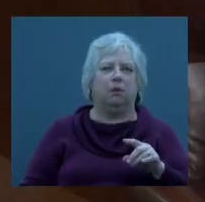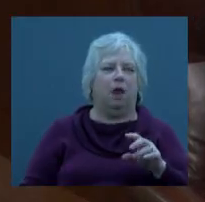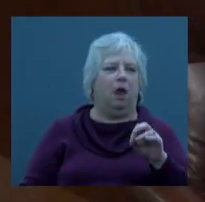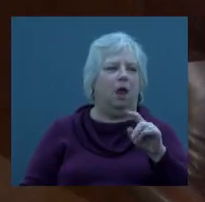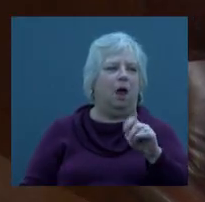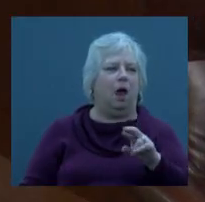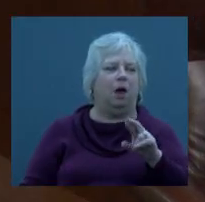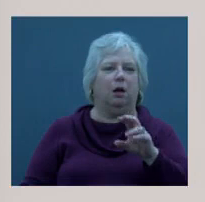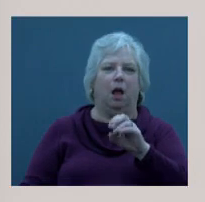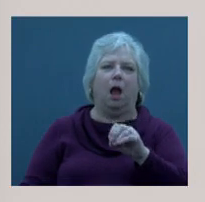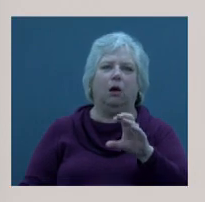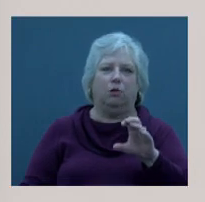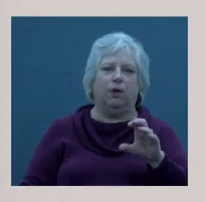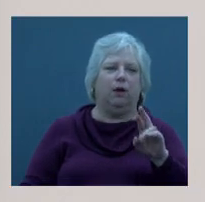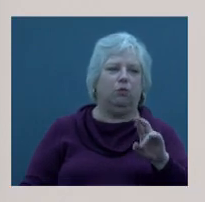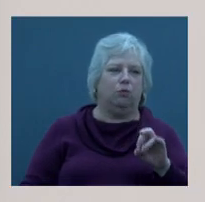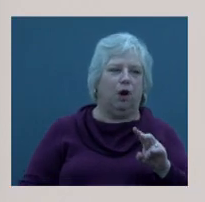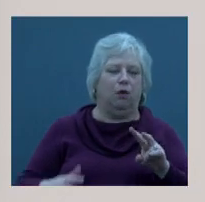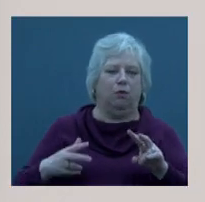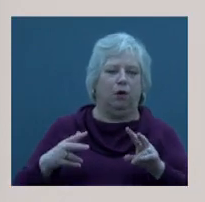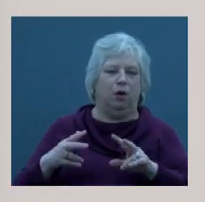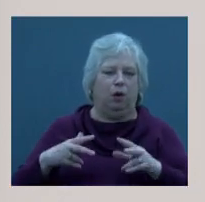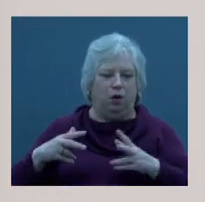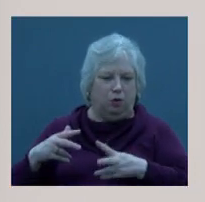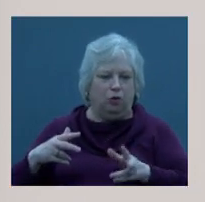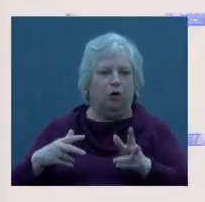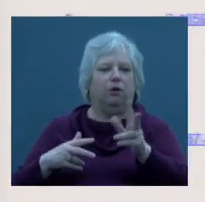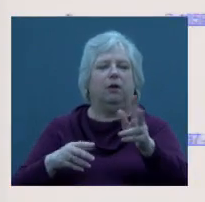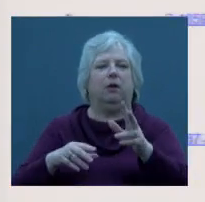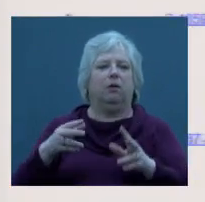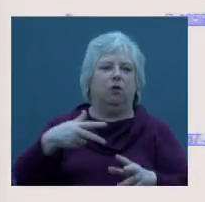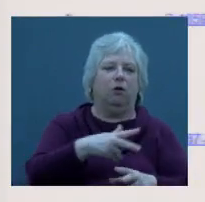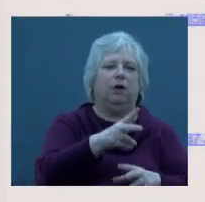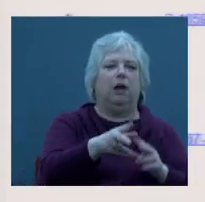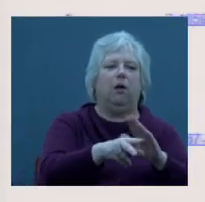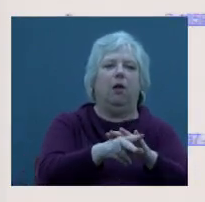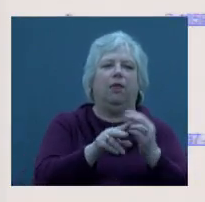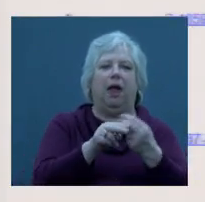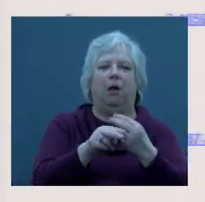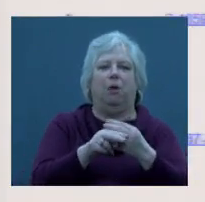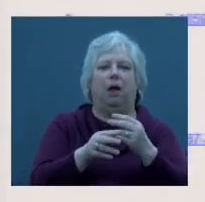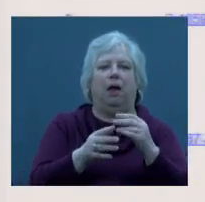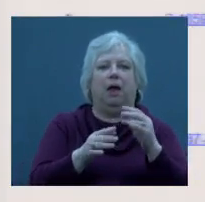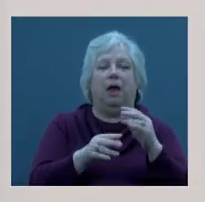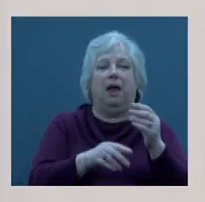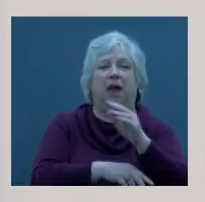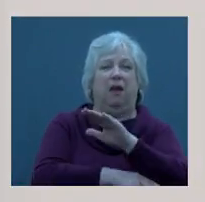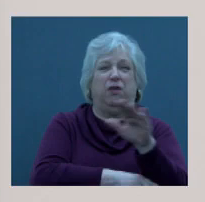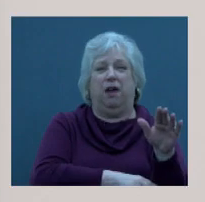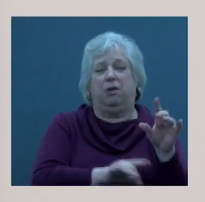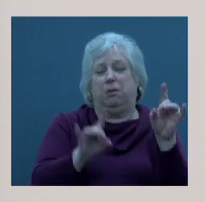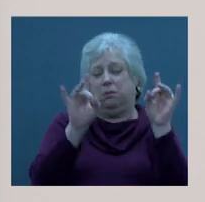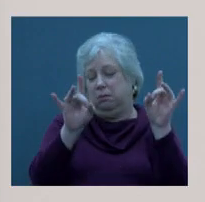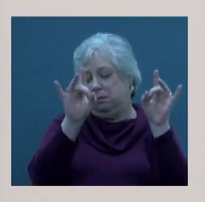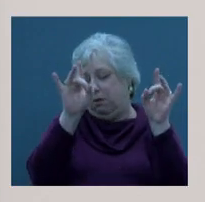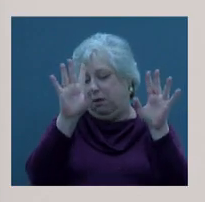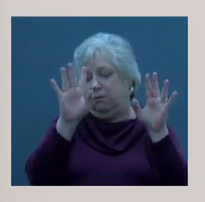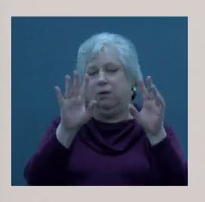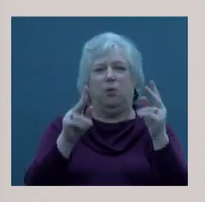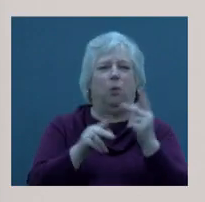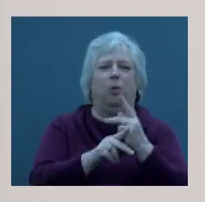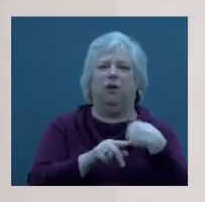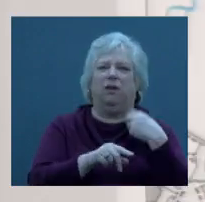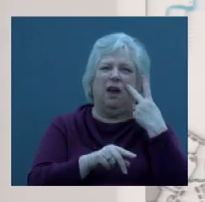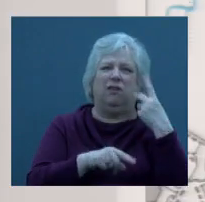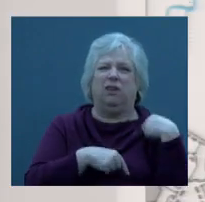Otter Creek Road, where Otter Creek Road turns to get onto the interstate, every afternoon, it is a booger. It's the worst I've ever